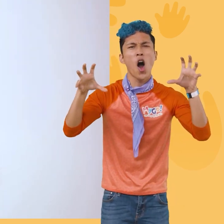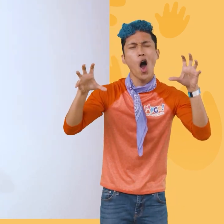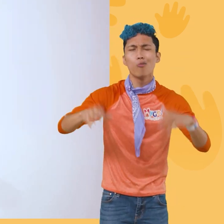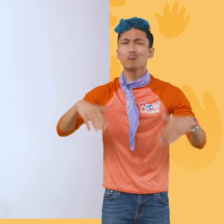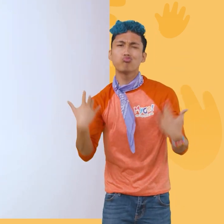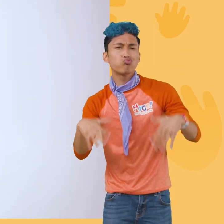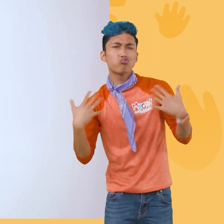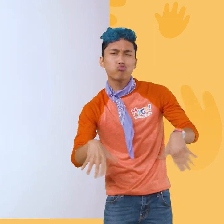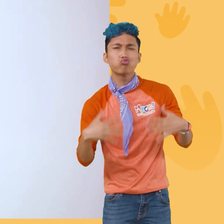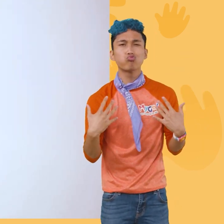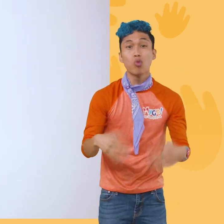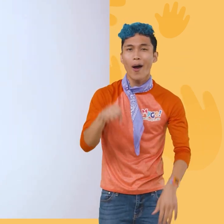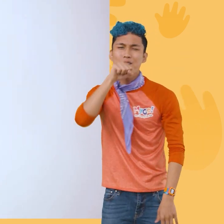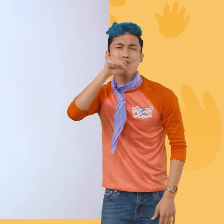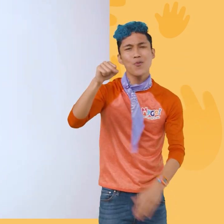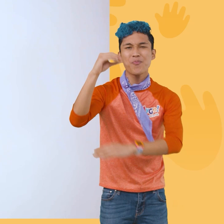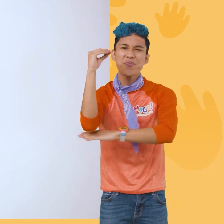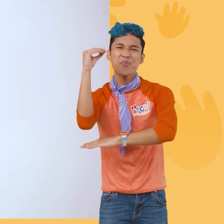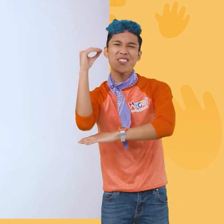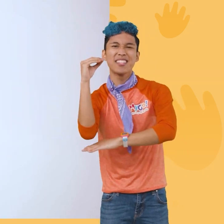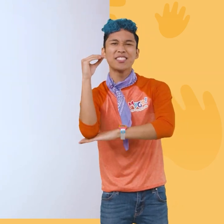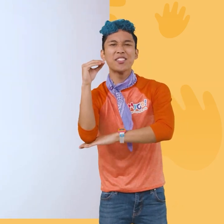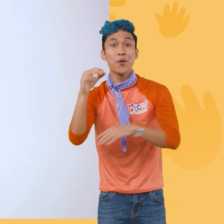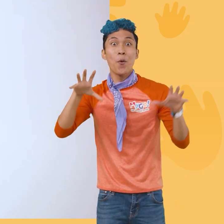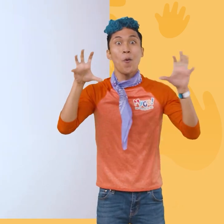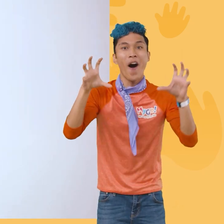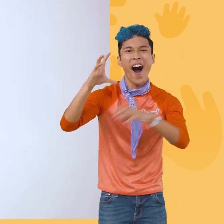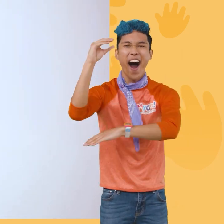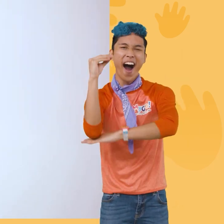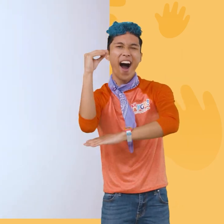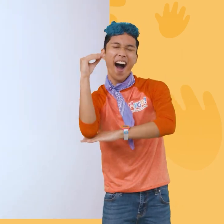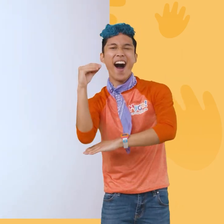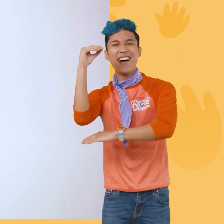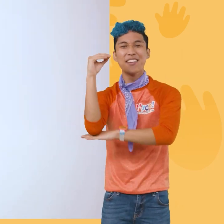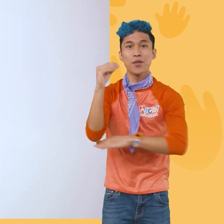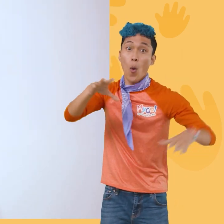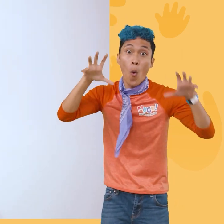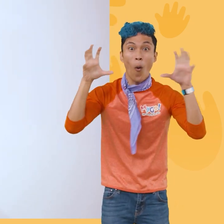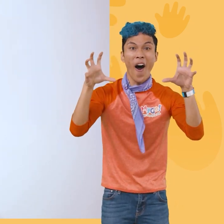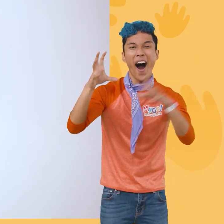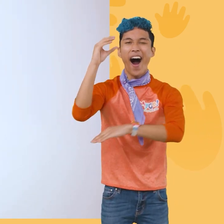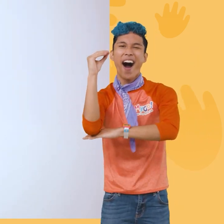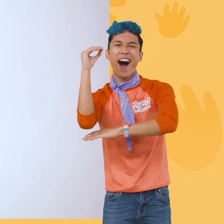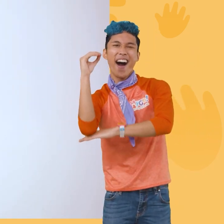dinosaur. Oh, I love dinosaur. Dinosaur,